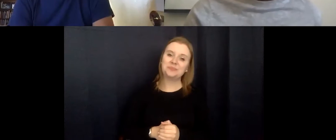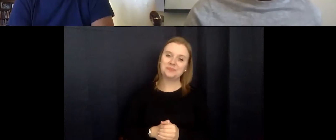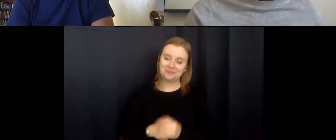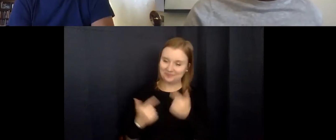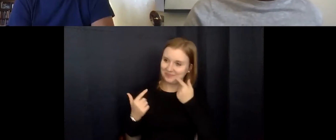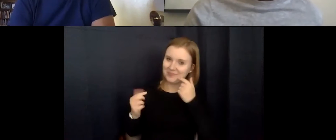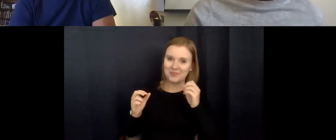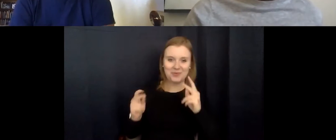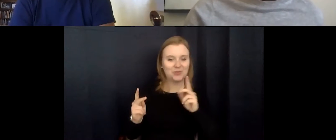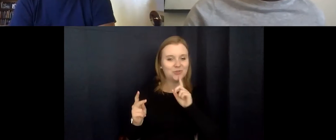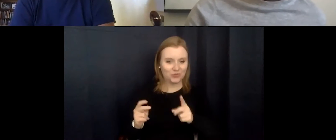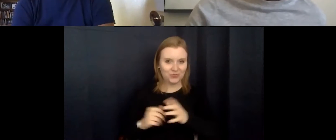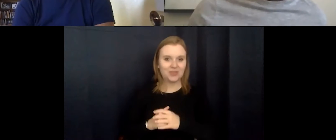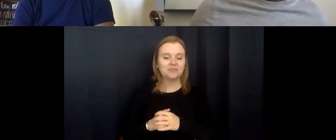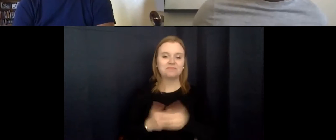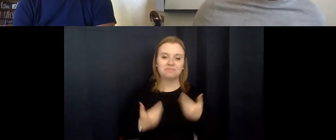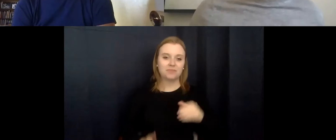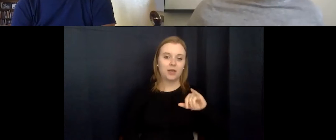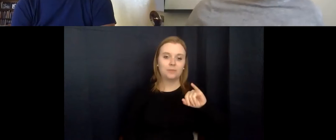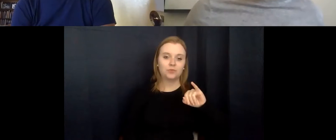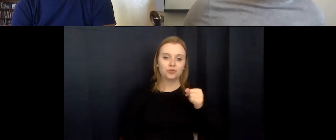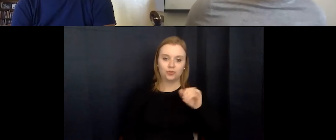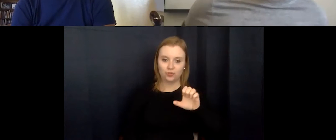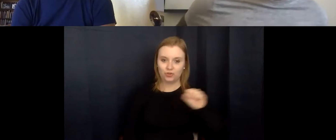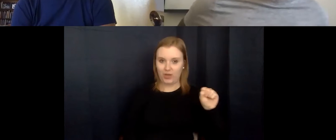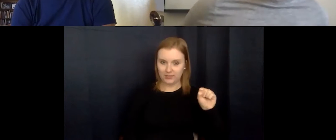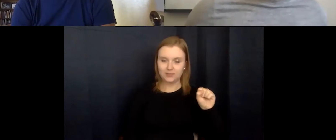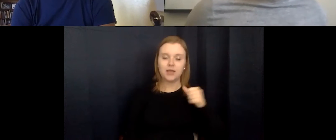Okay, sure. Hi, I'm Jess. I'm a